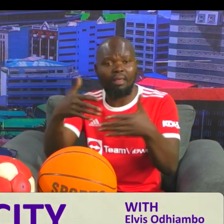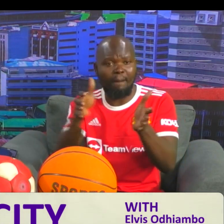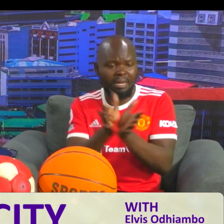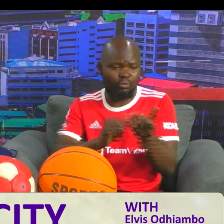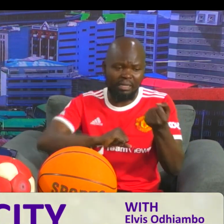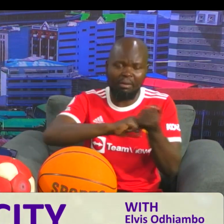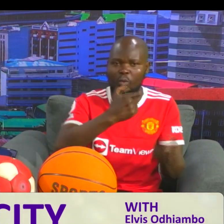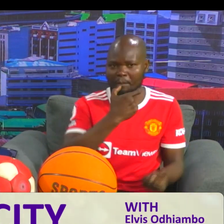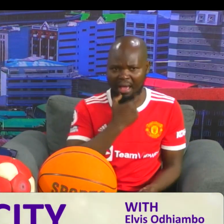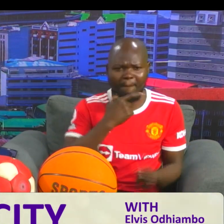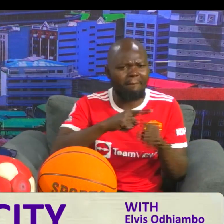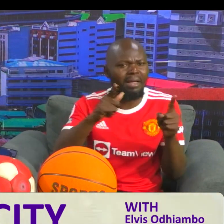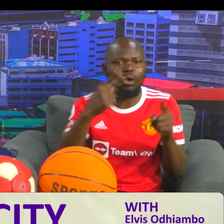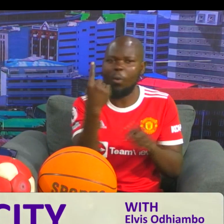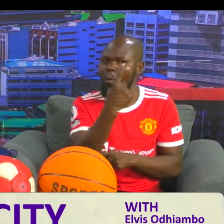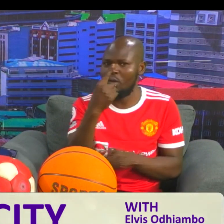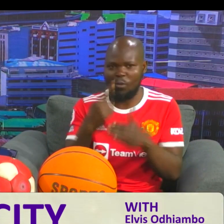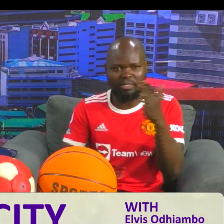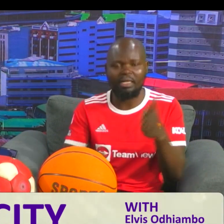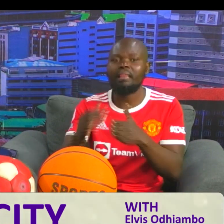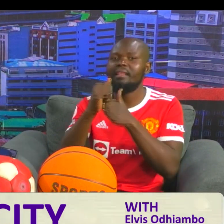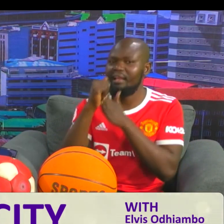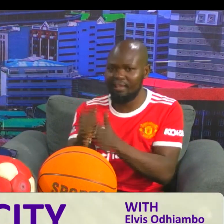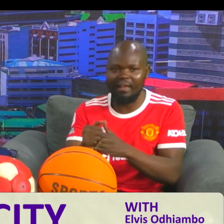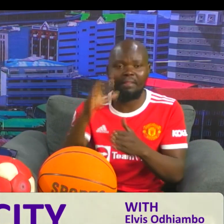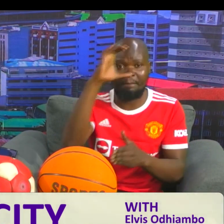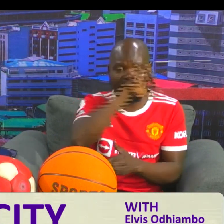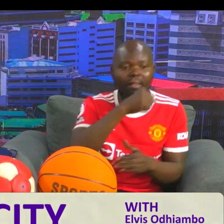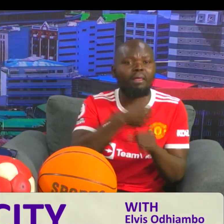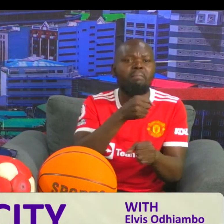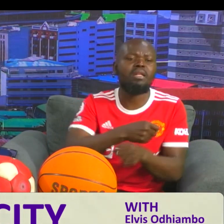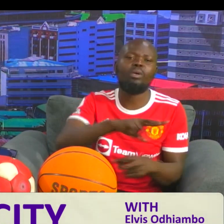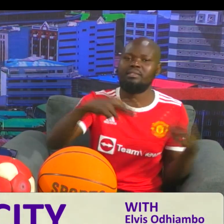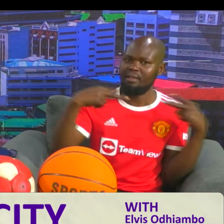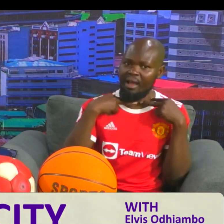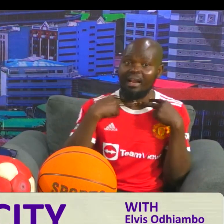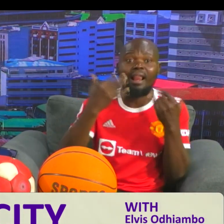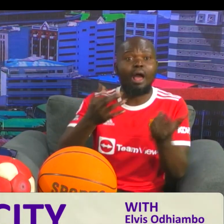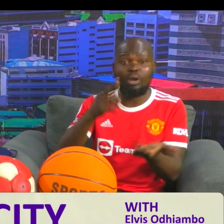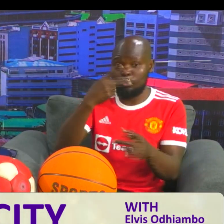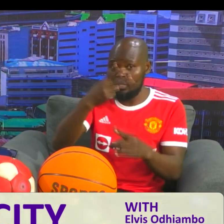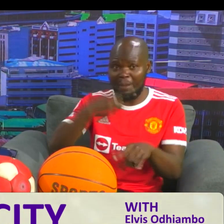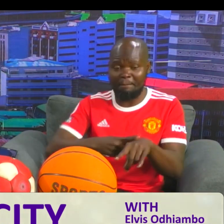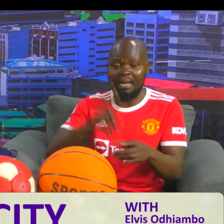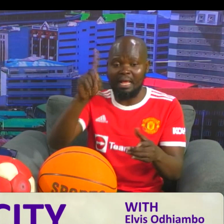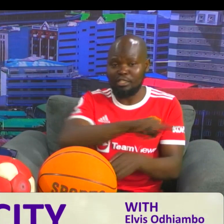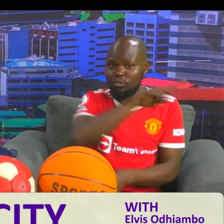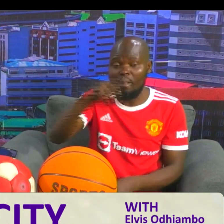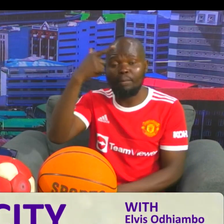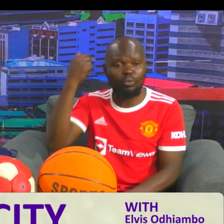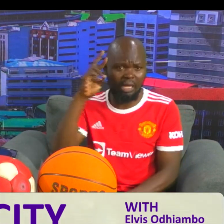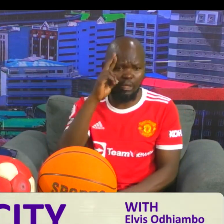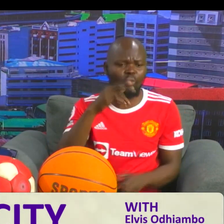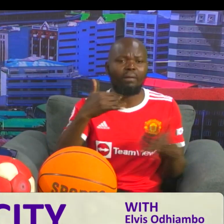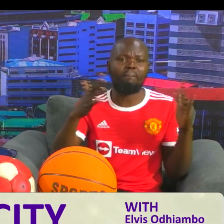they're responsible for the funds, managing the funds, and paying the players. And right now,